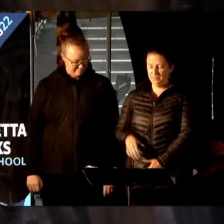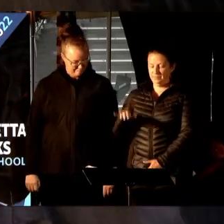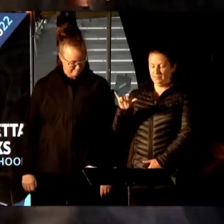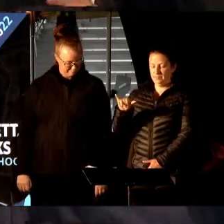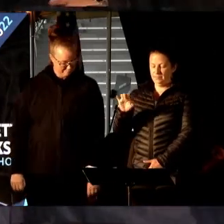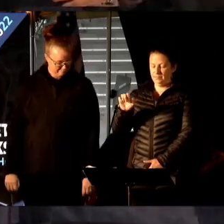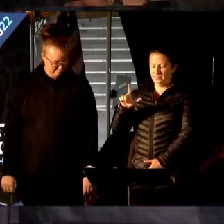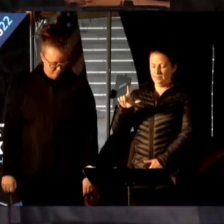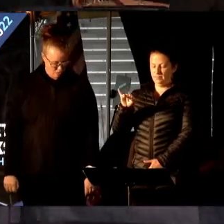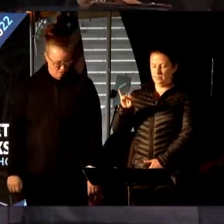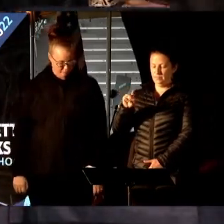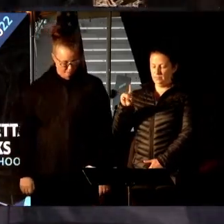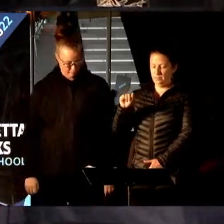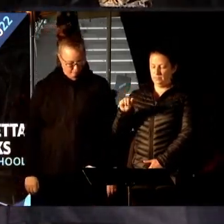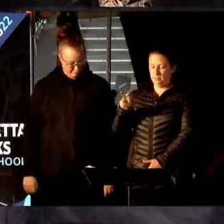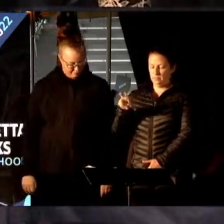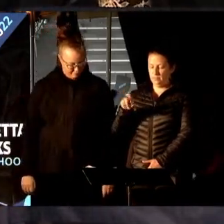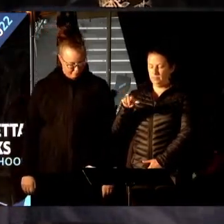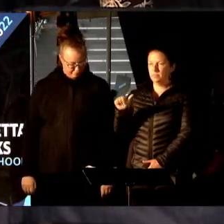Elizaveta Manyukina.